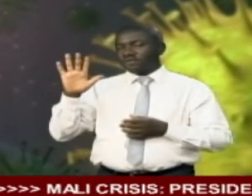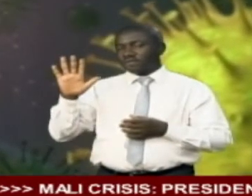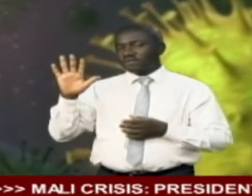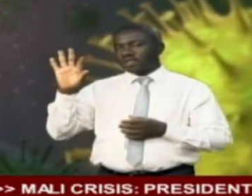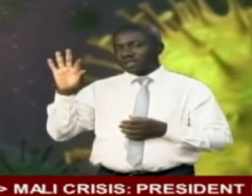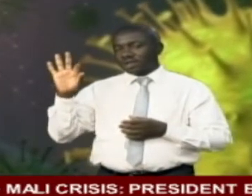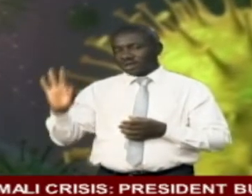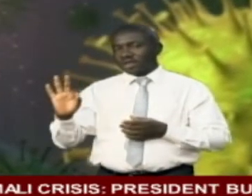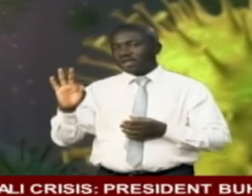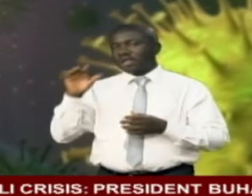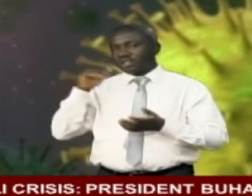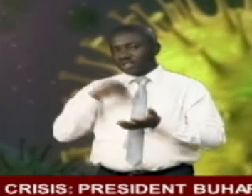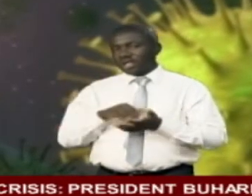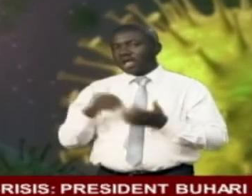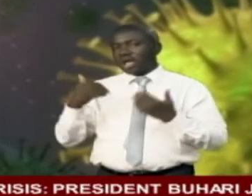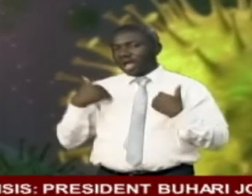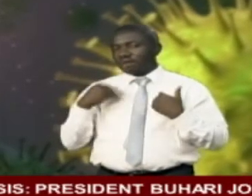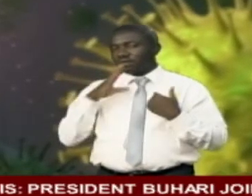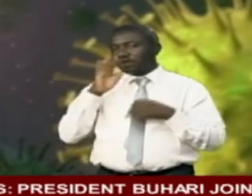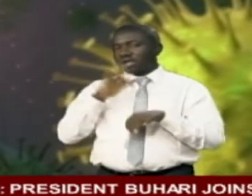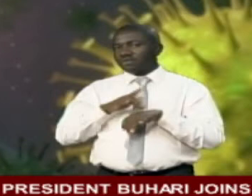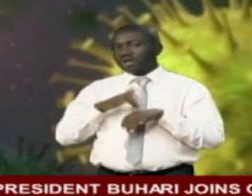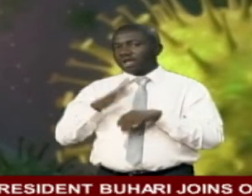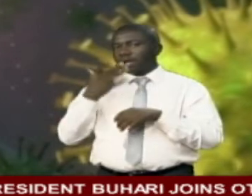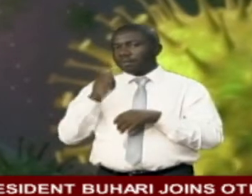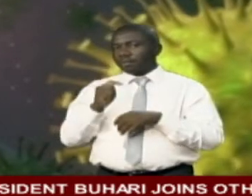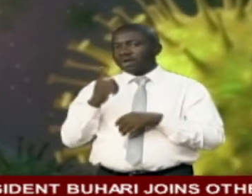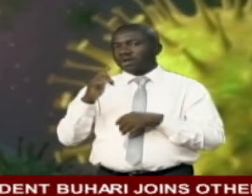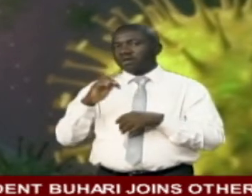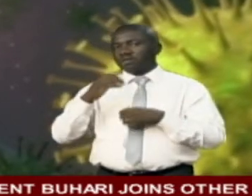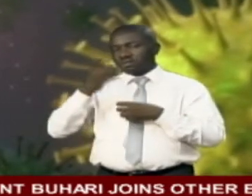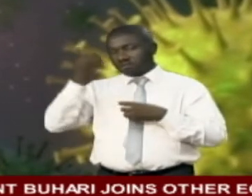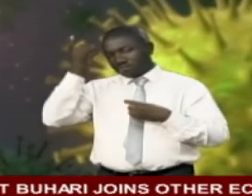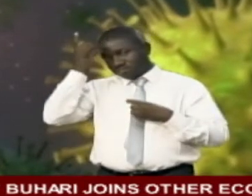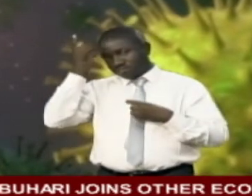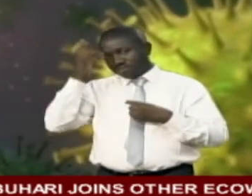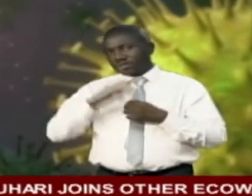50,459,520 persons have contracted COVID-19 globally,